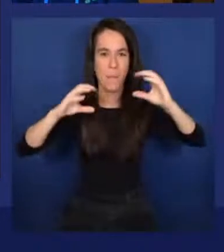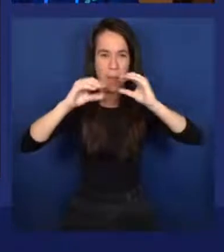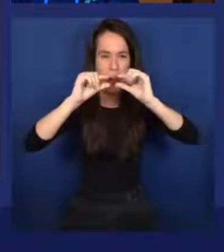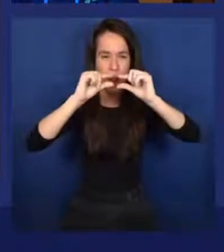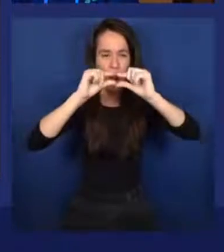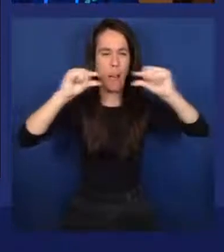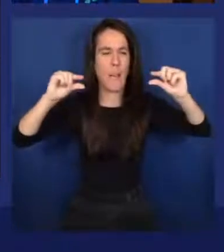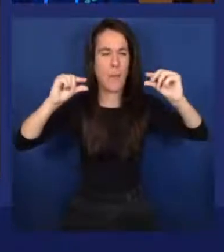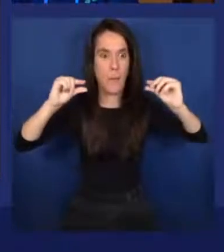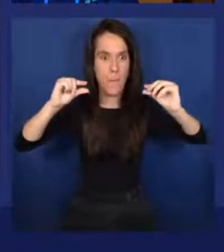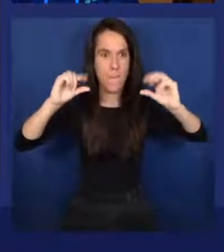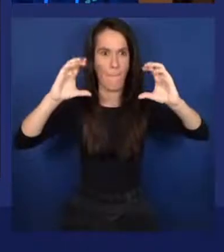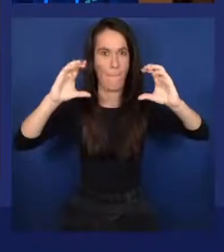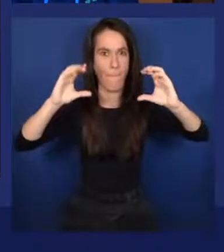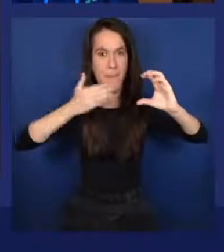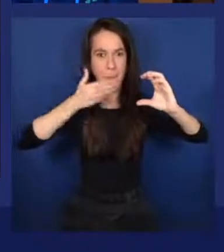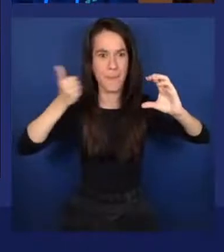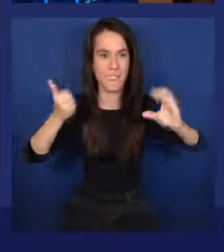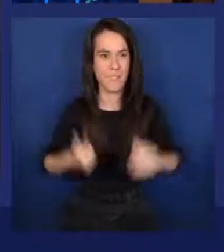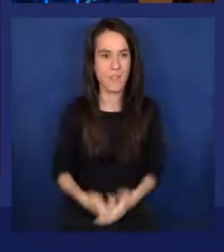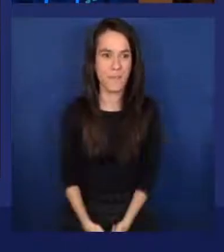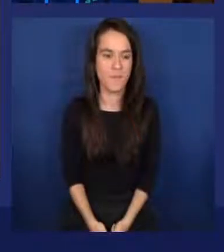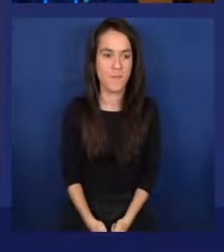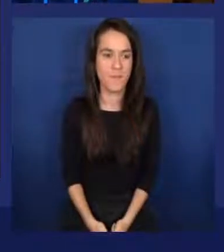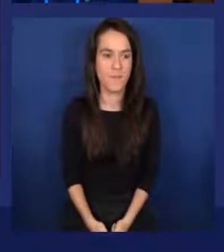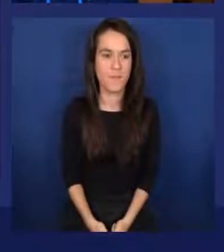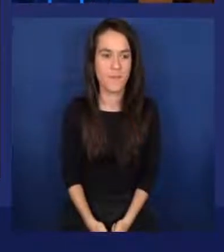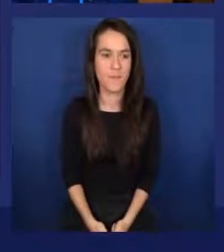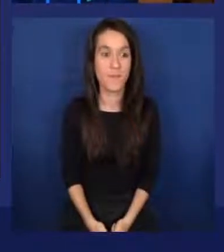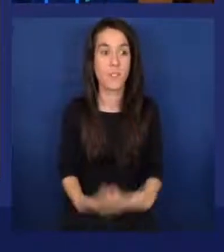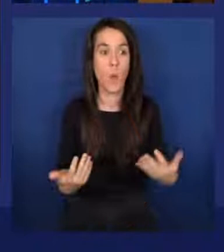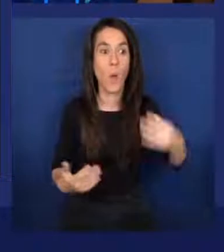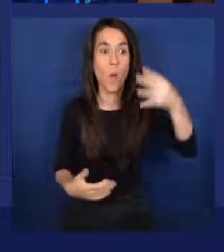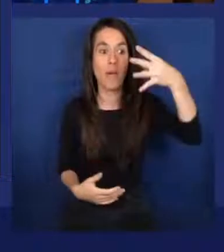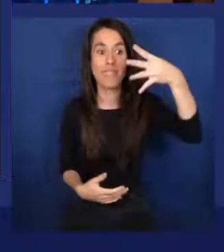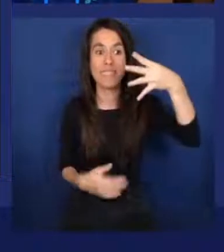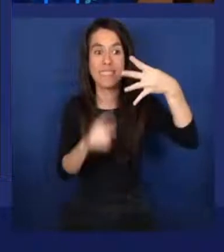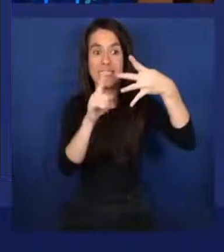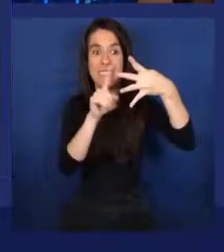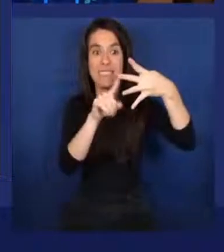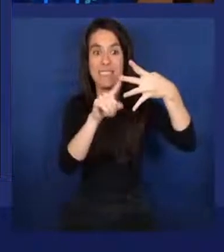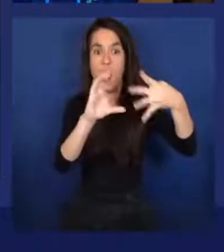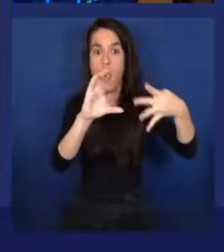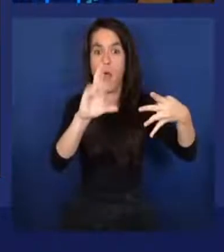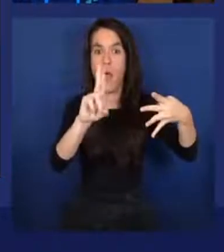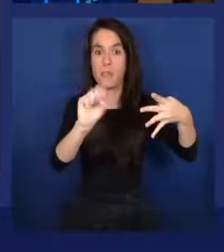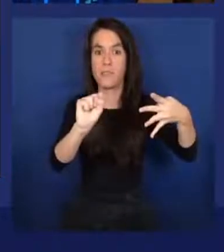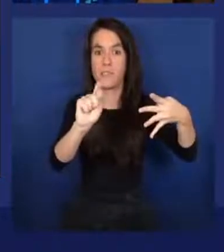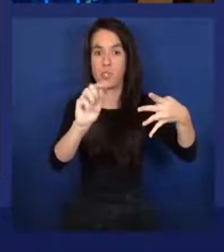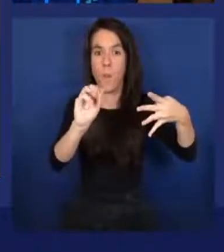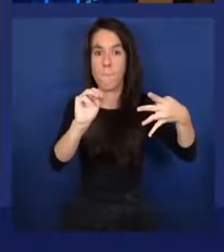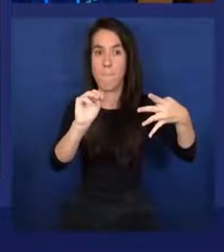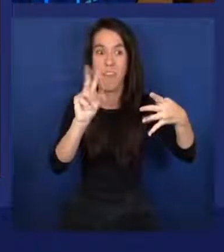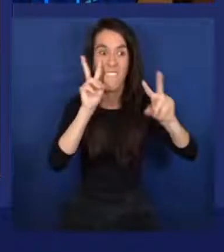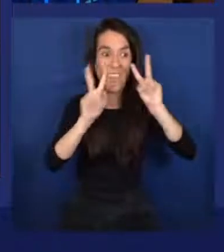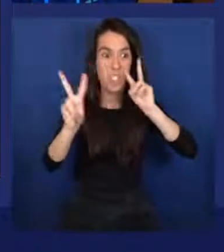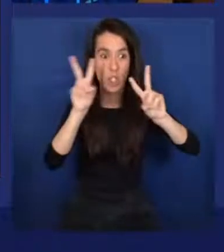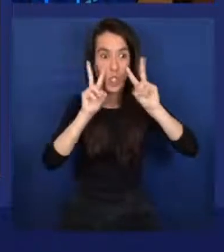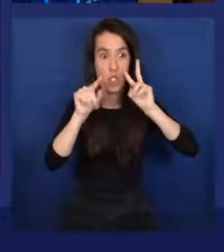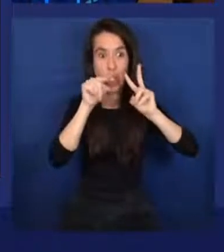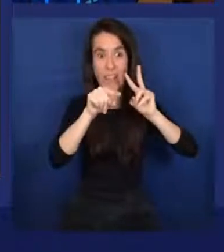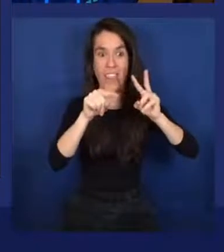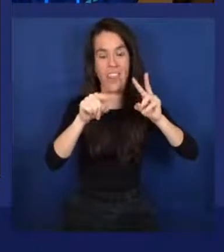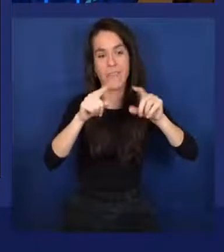that's okay. Exactly. So the second one is the custom vision one. It's a lab. You can also build these